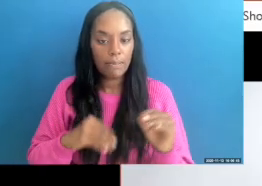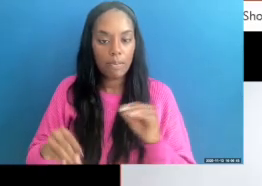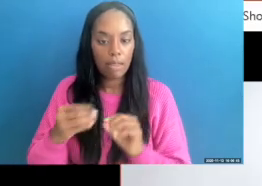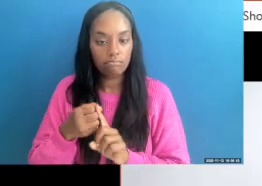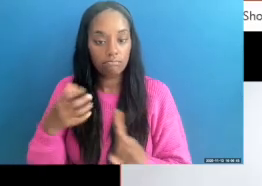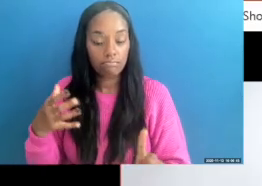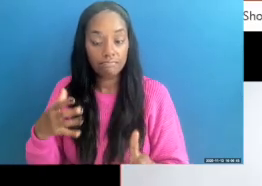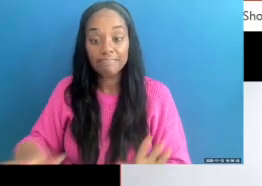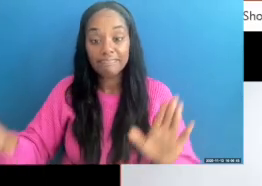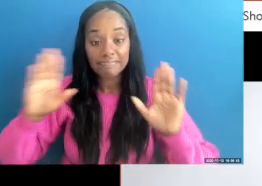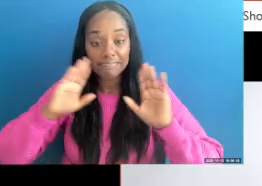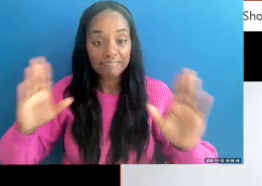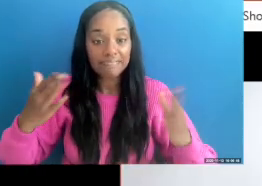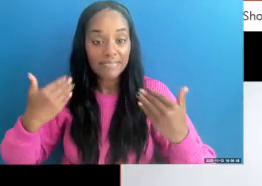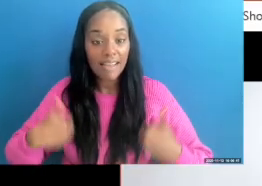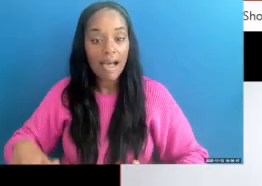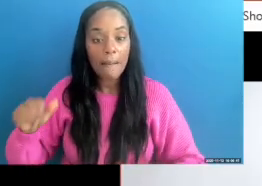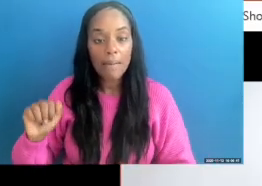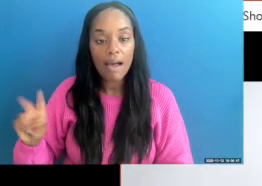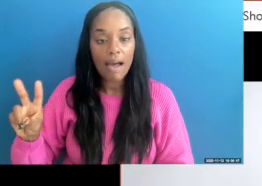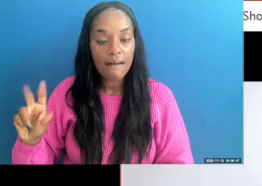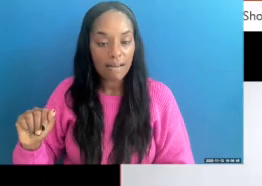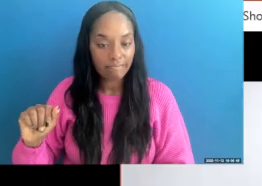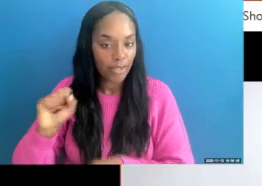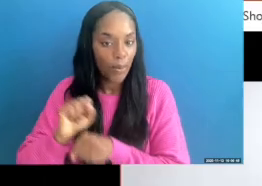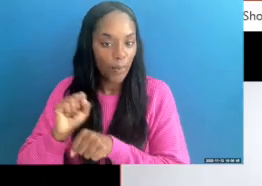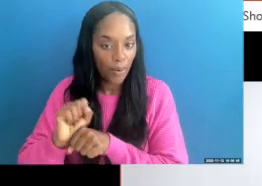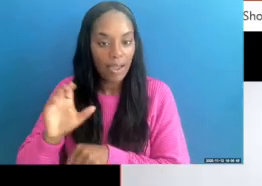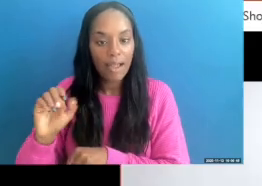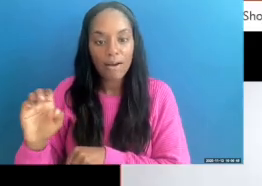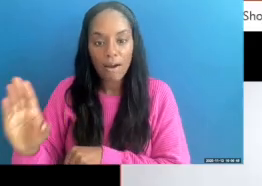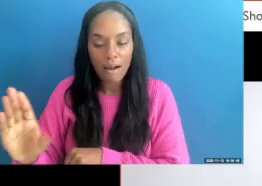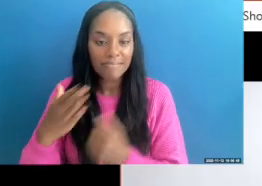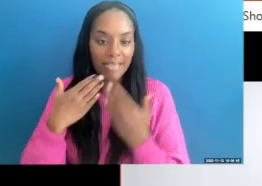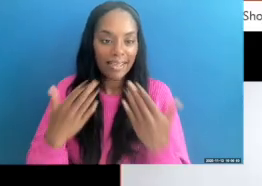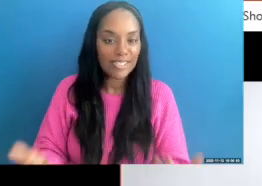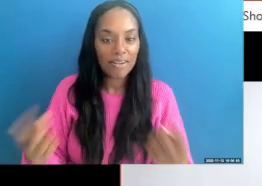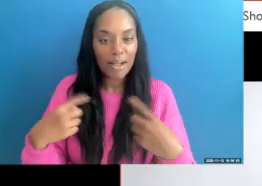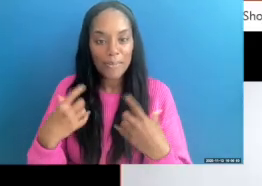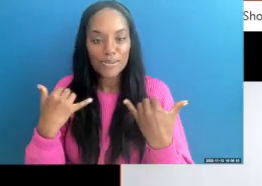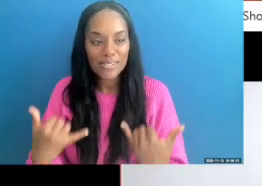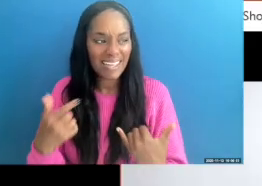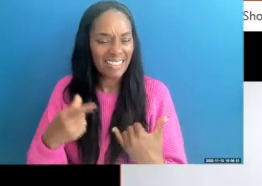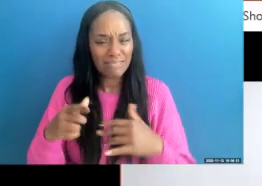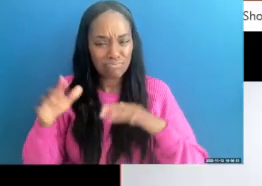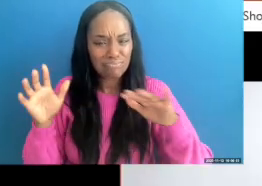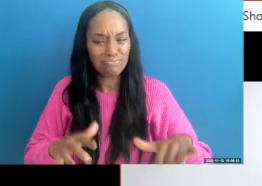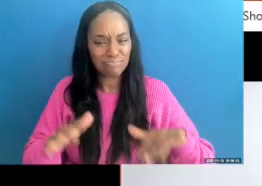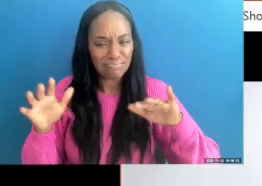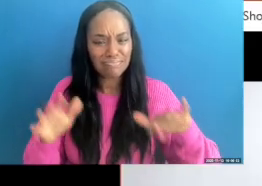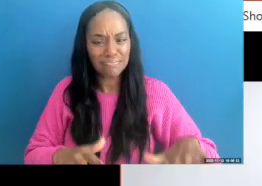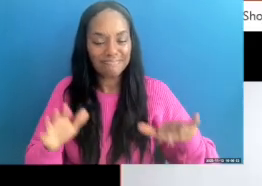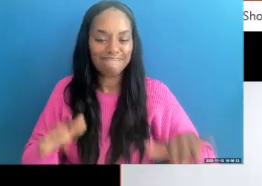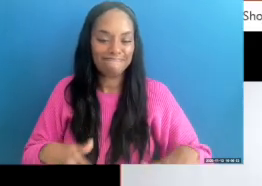Hello, everyone. My name is Ava Yakubirad. Work for CARB. Thanks for coming today in this